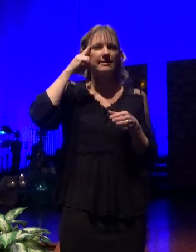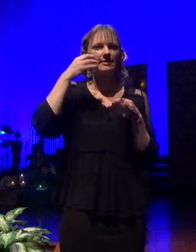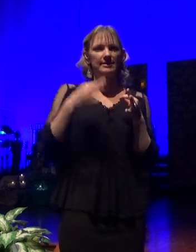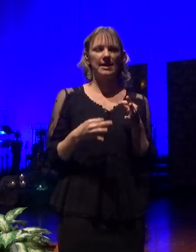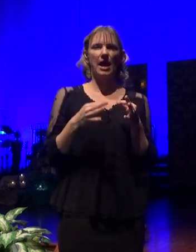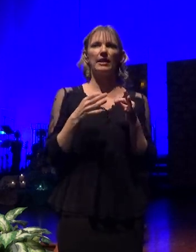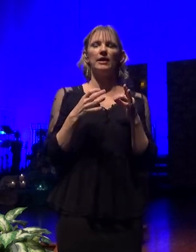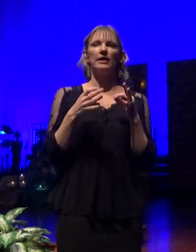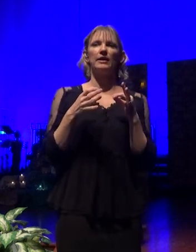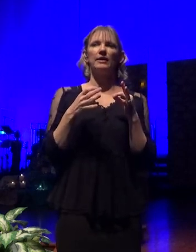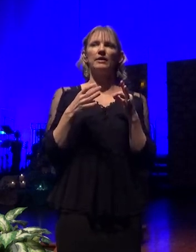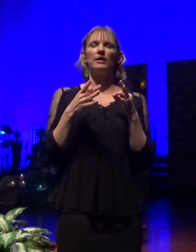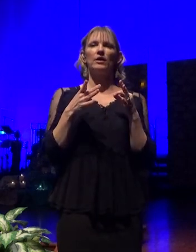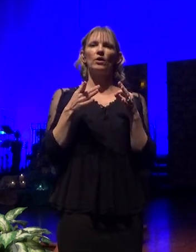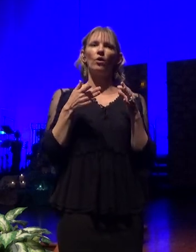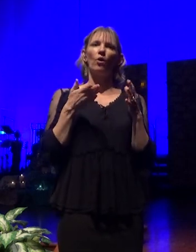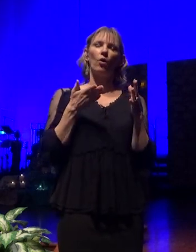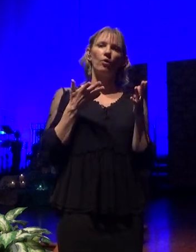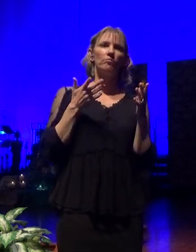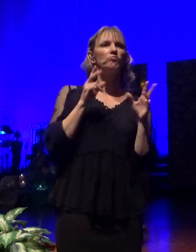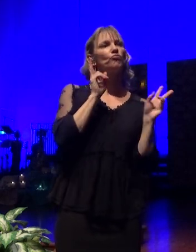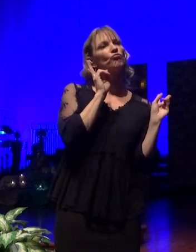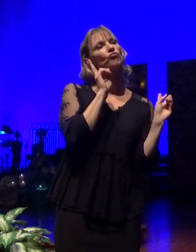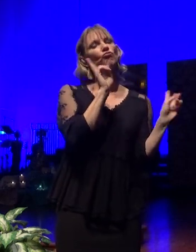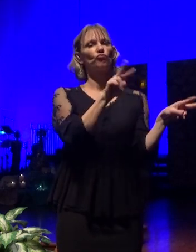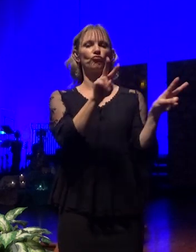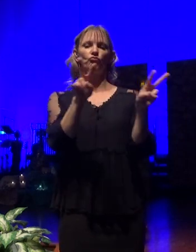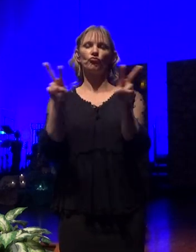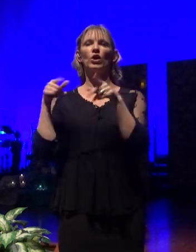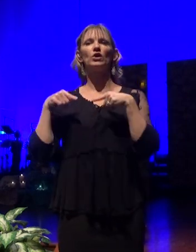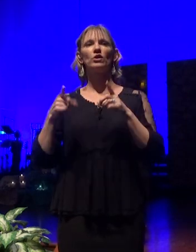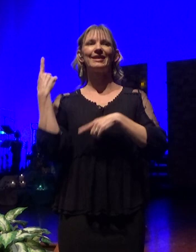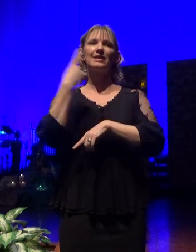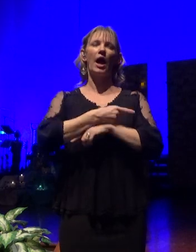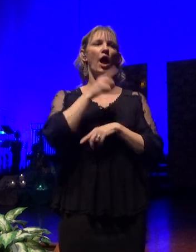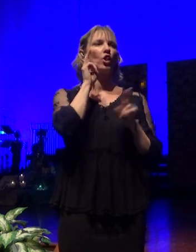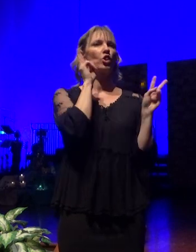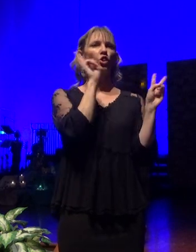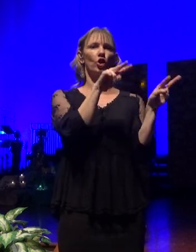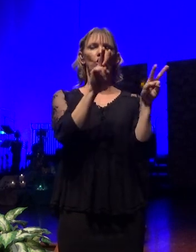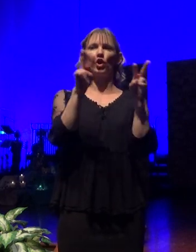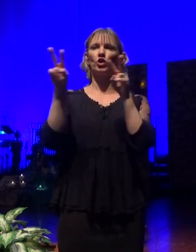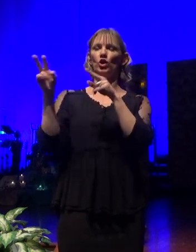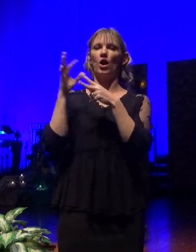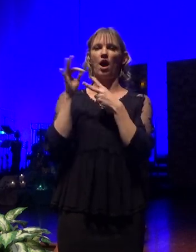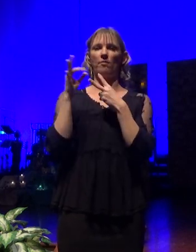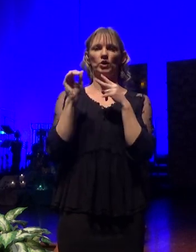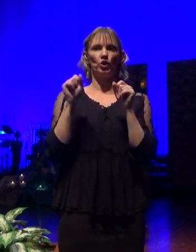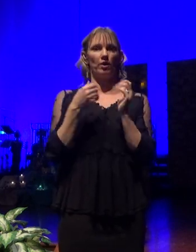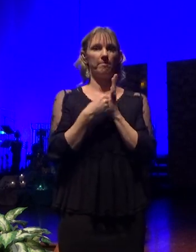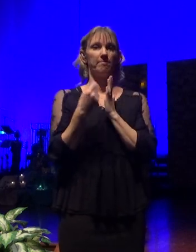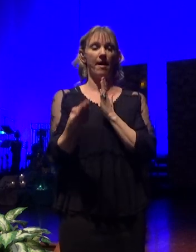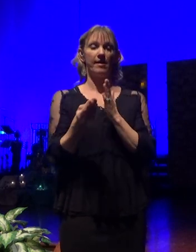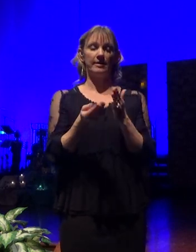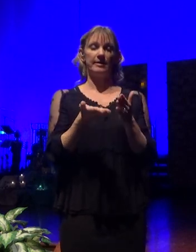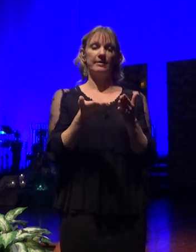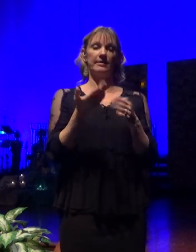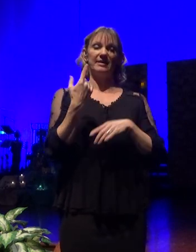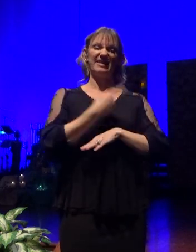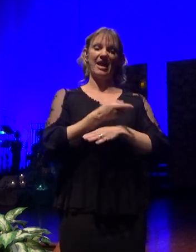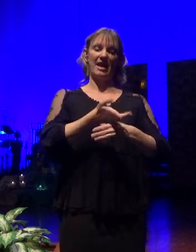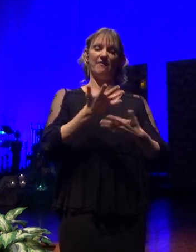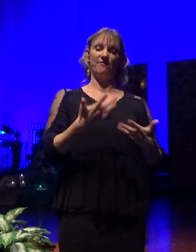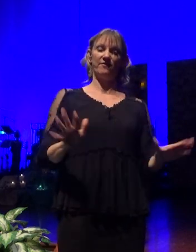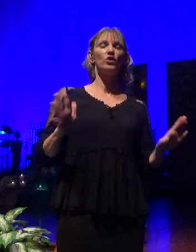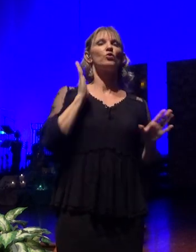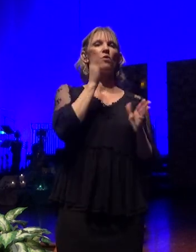would move through the amusement park and throughout the day look at the options of things she could buy, and at the end of the day she'd buy what she